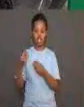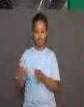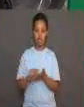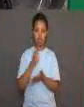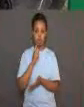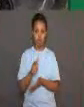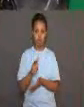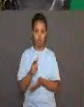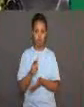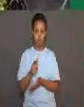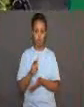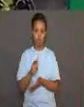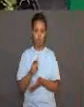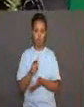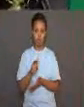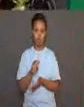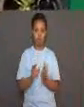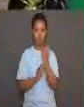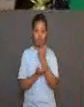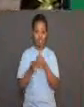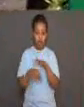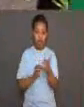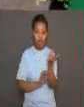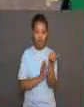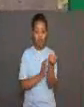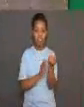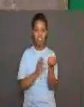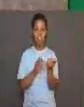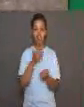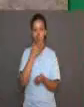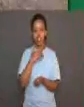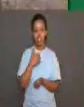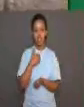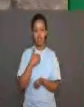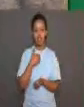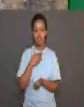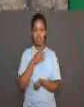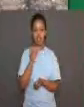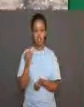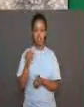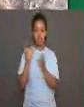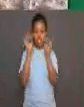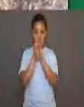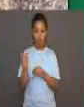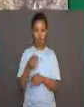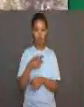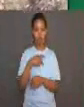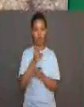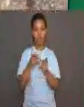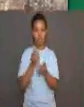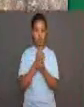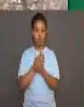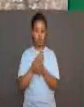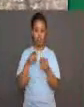Woodlice tend to live in areas that are humid and dark, so they can reduce their rate of